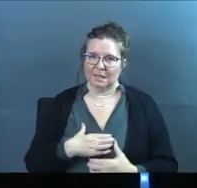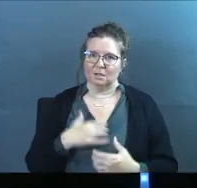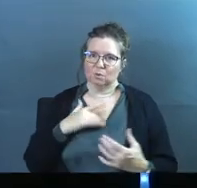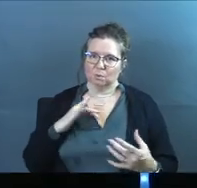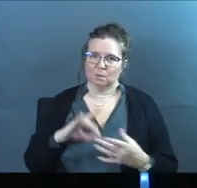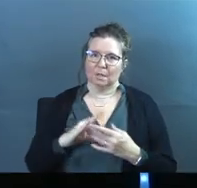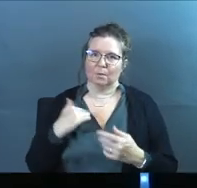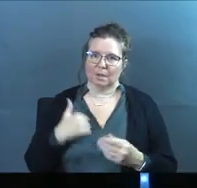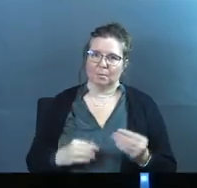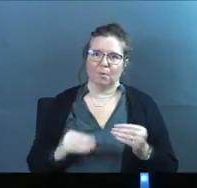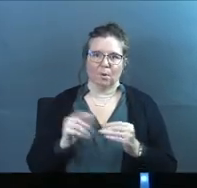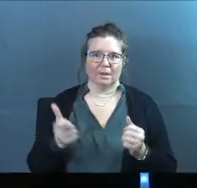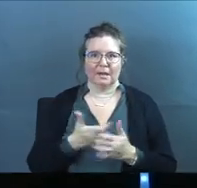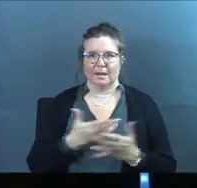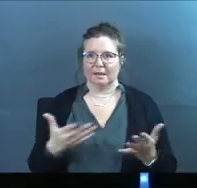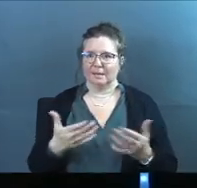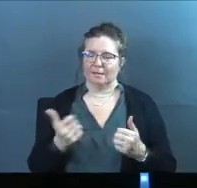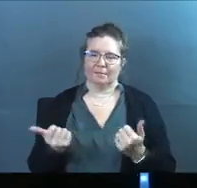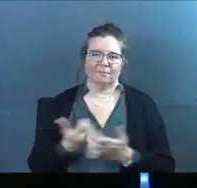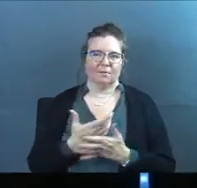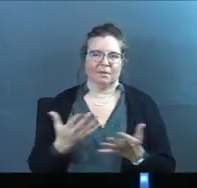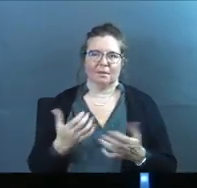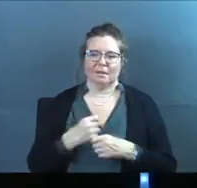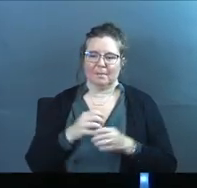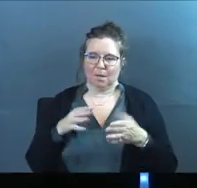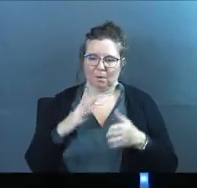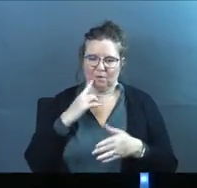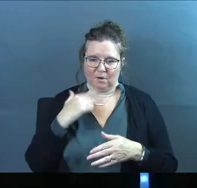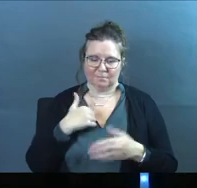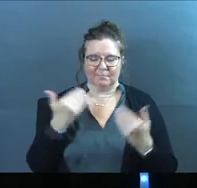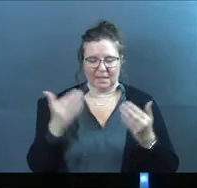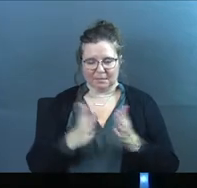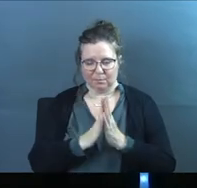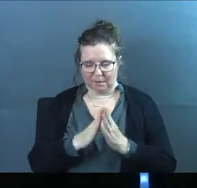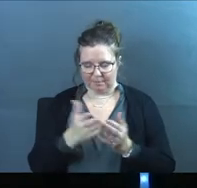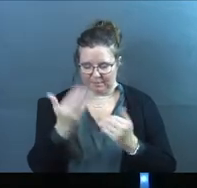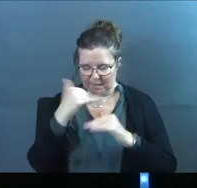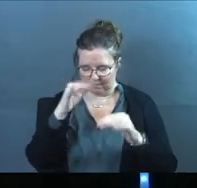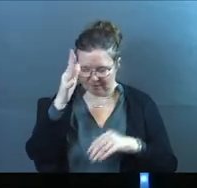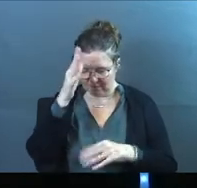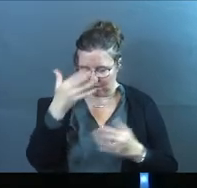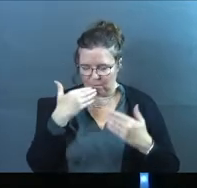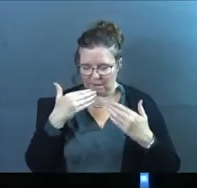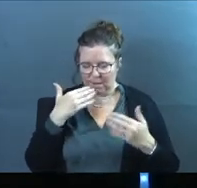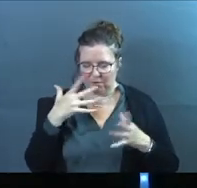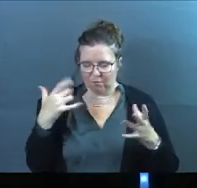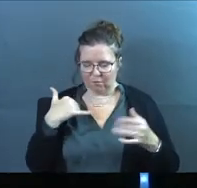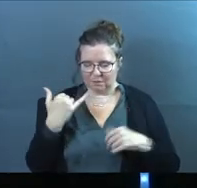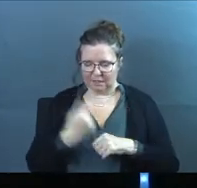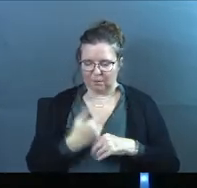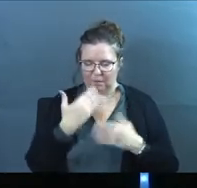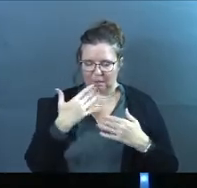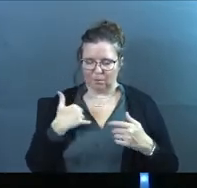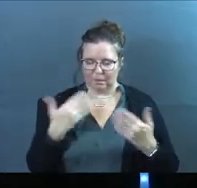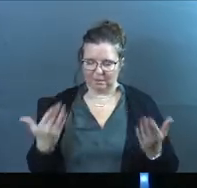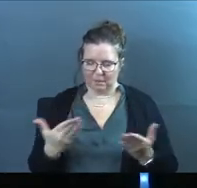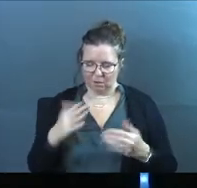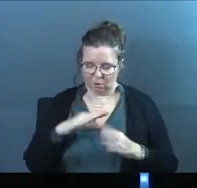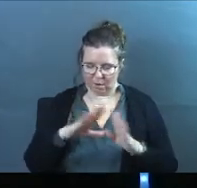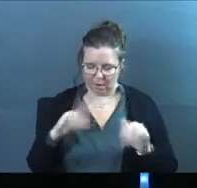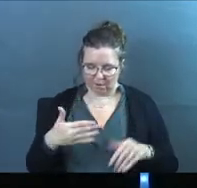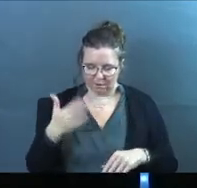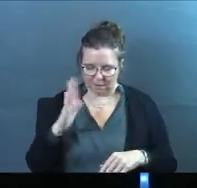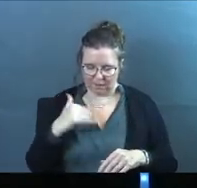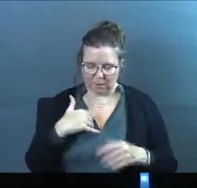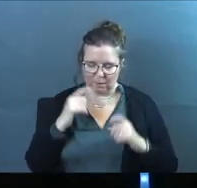is to connect with us more than anything and everything. And he's made a way for us. Let's pray, church. Heavenly Father, we thank you so much for today. We thank you that we get to be here in your